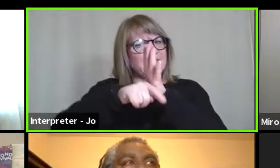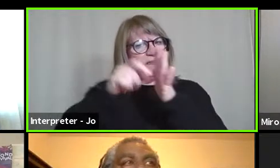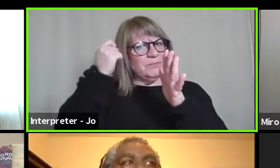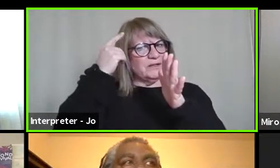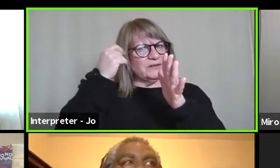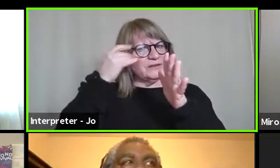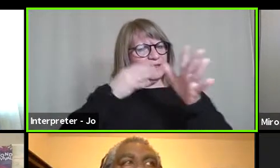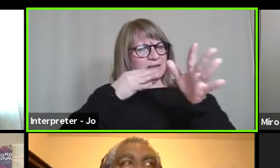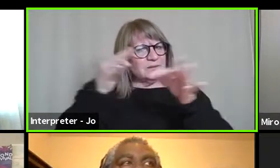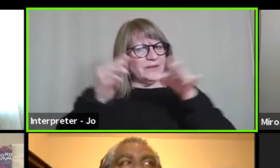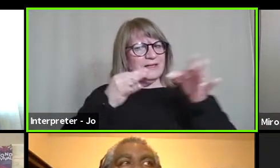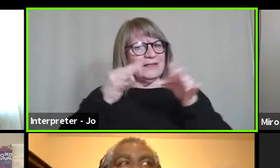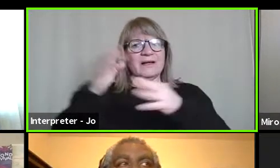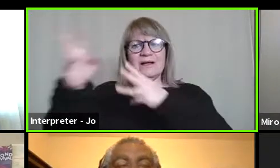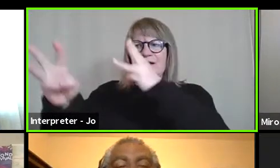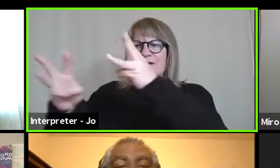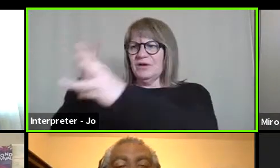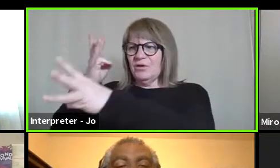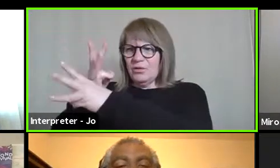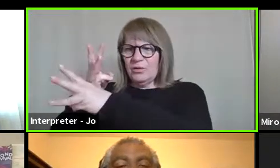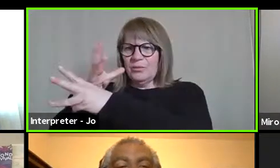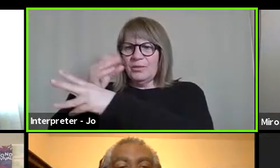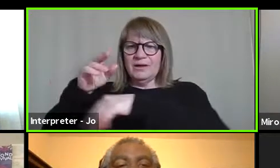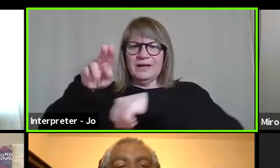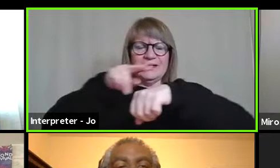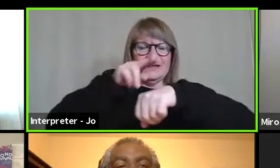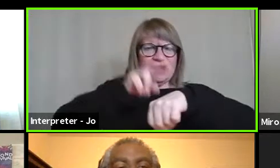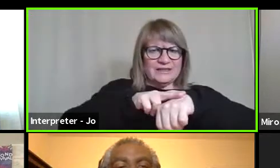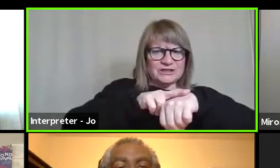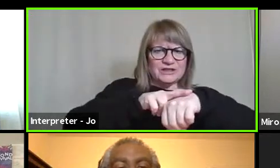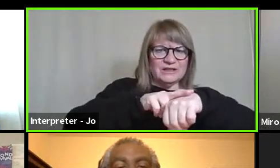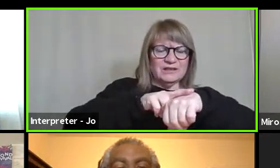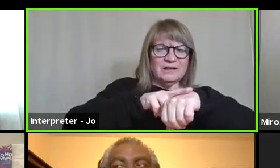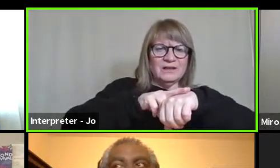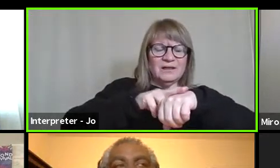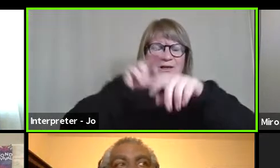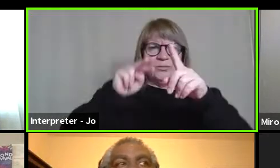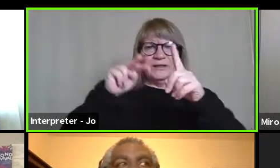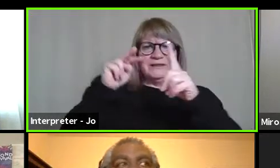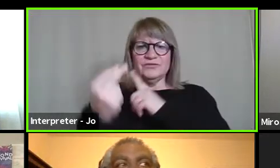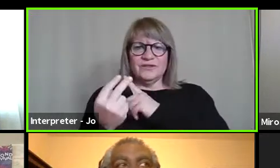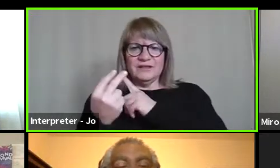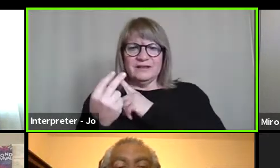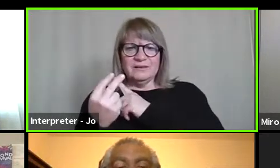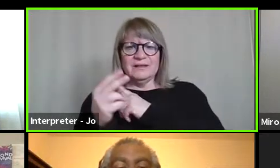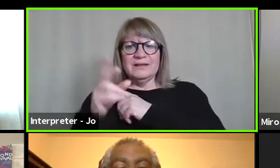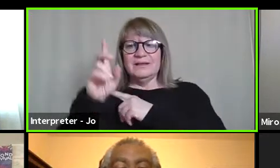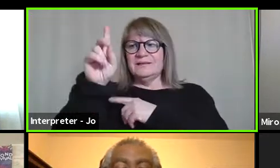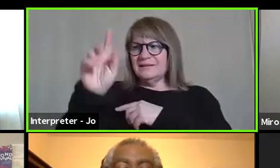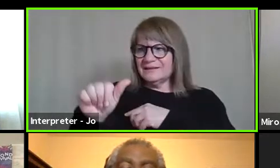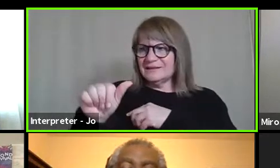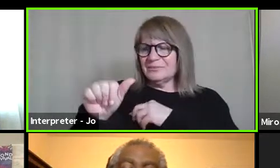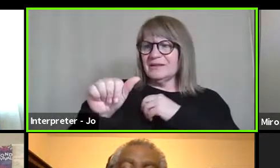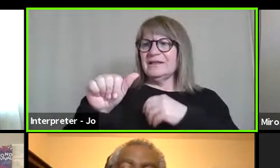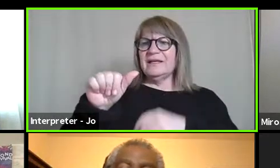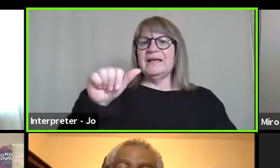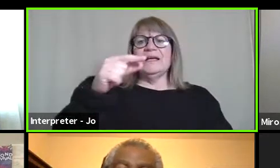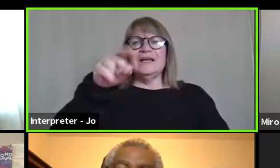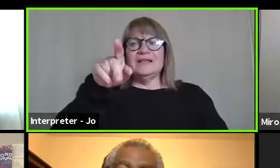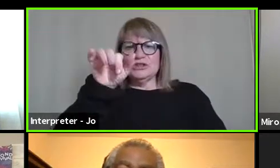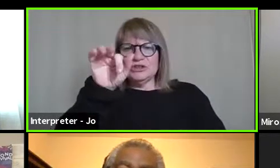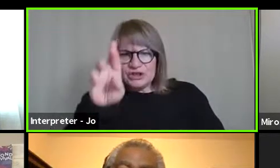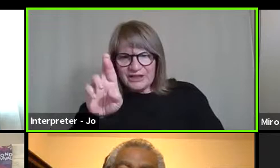the national aspects the links with ability and disability with race with gender with fitness with nationalism all of